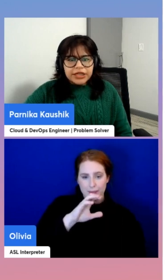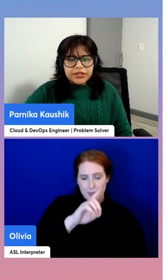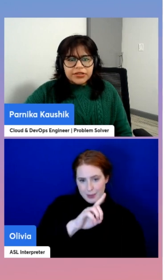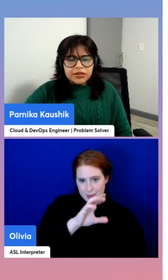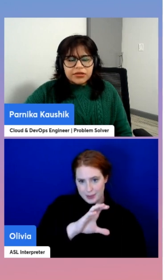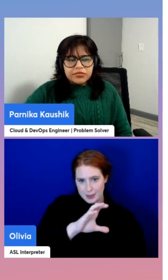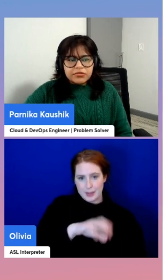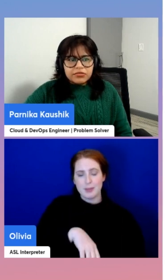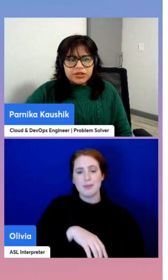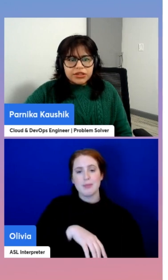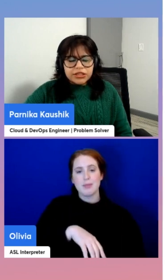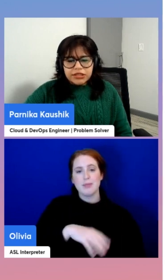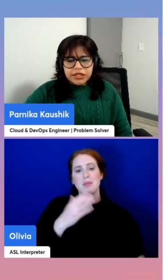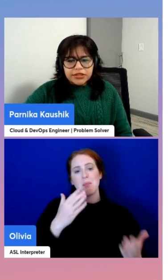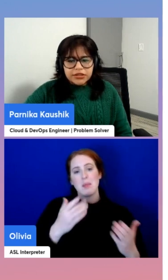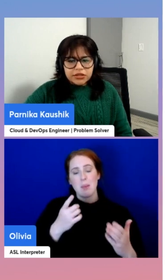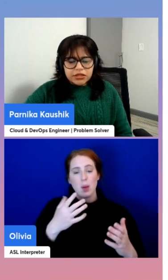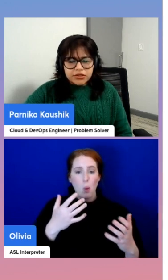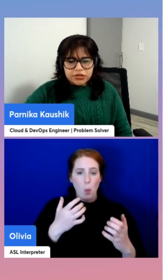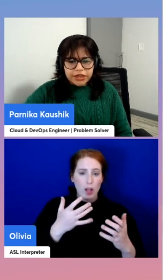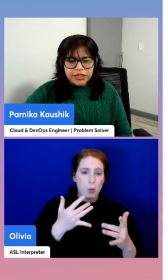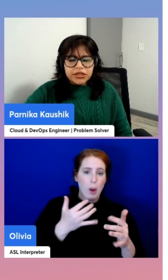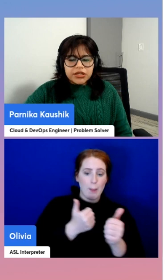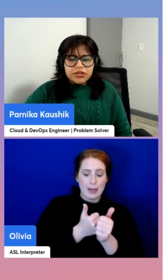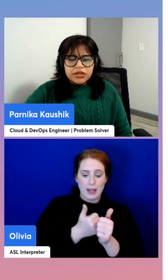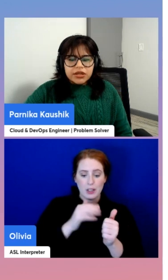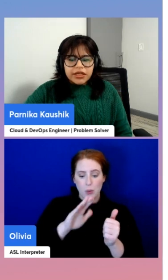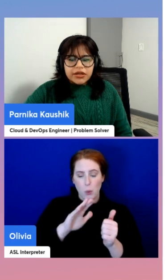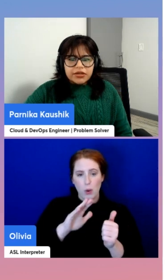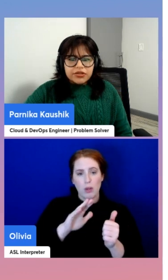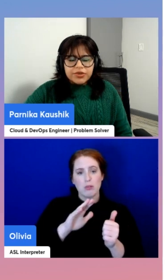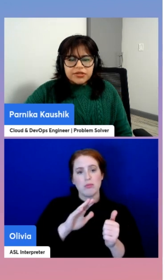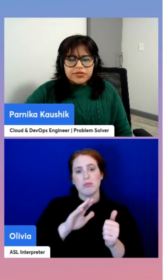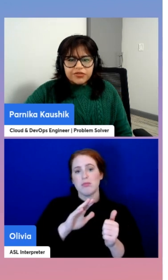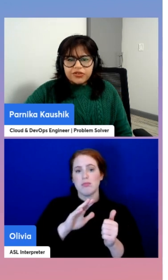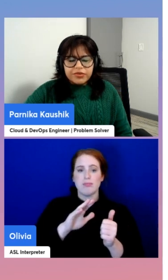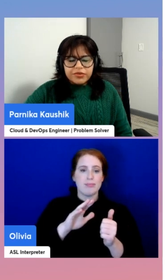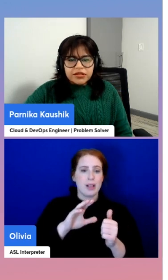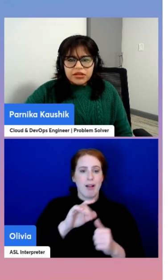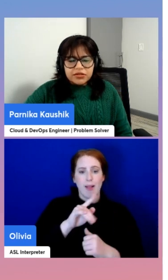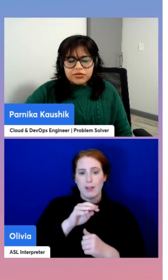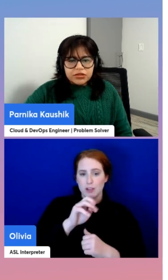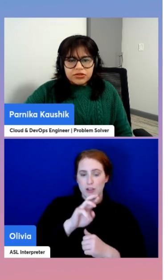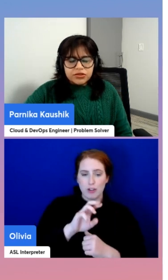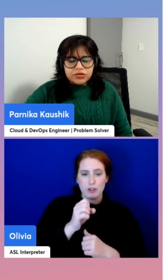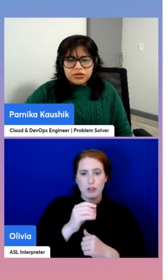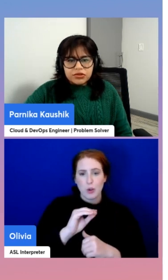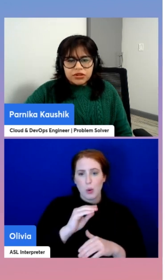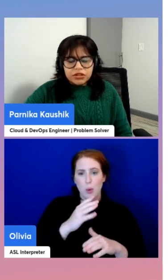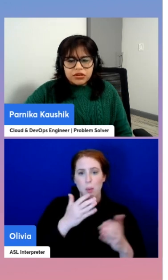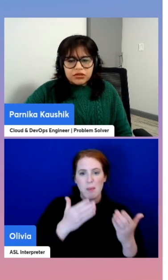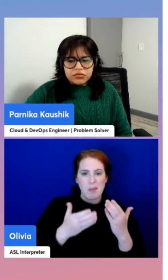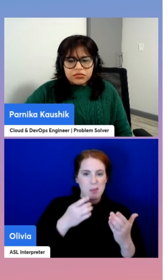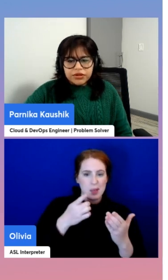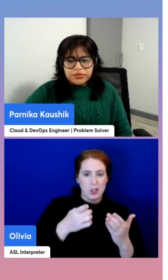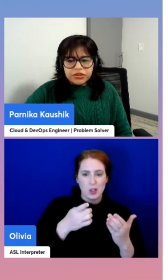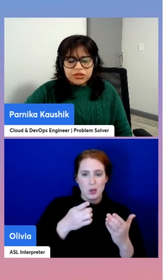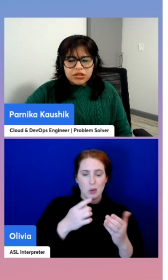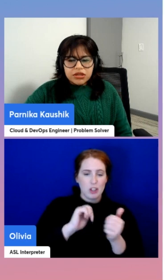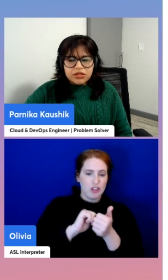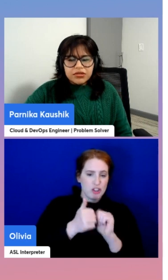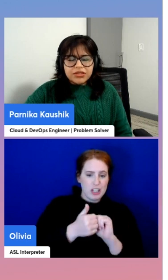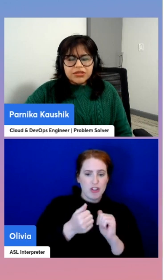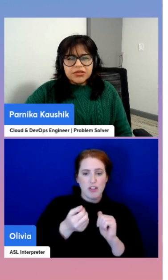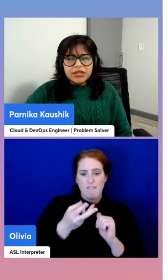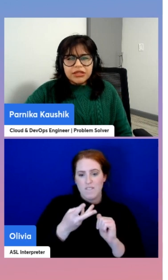wish to update your ECS cluster, right? And after you've made, say, some changes to your Docker